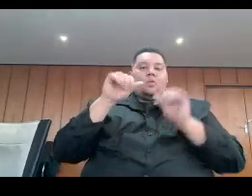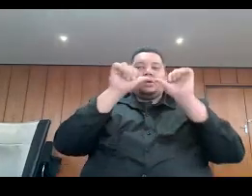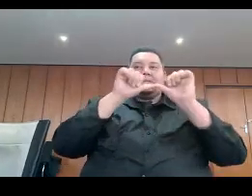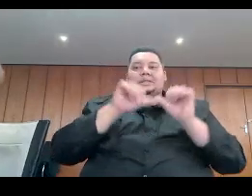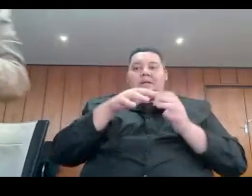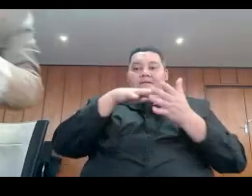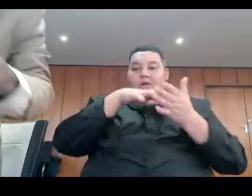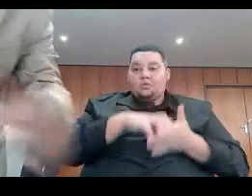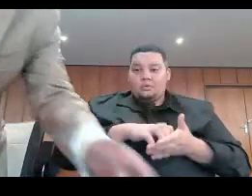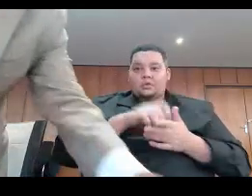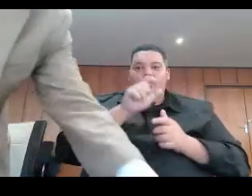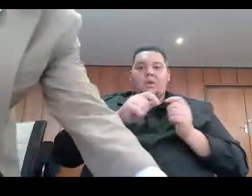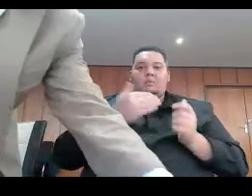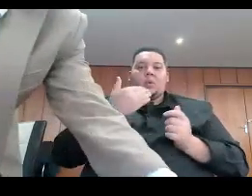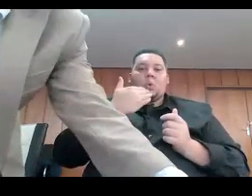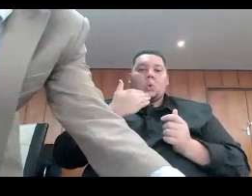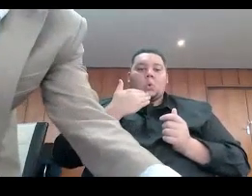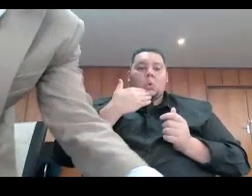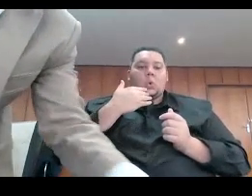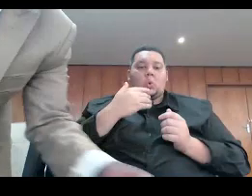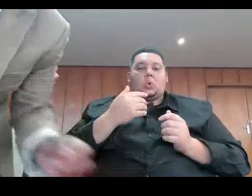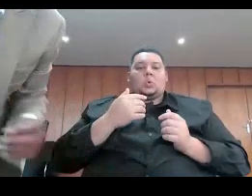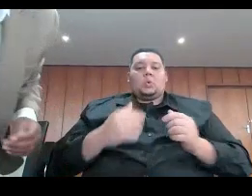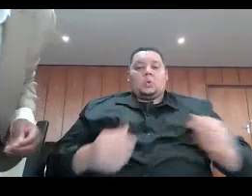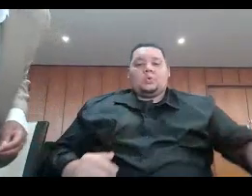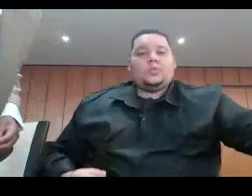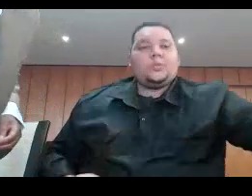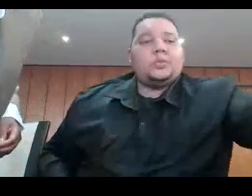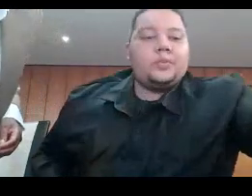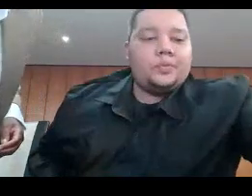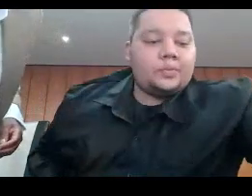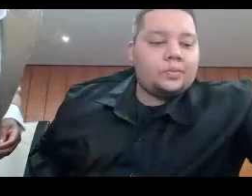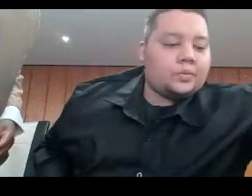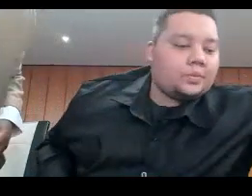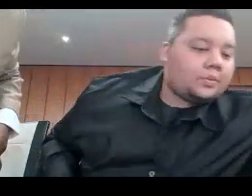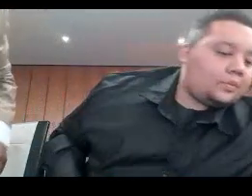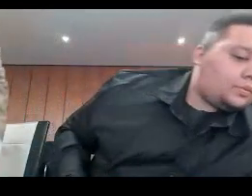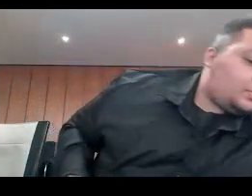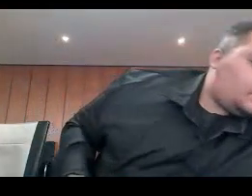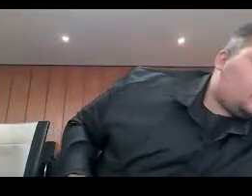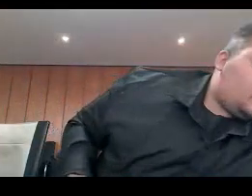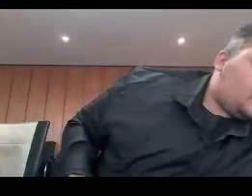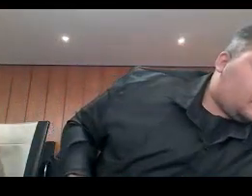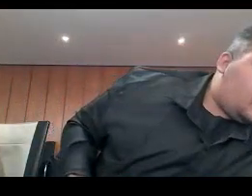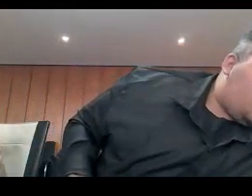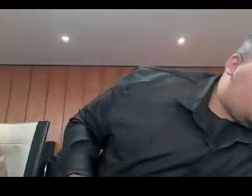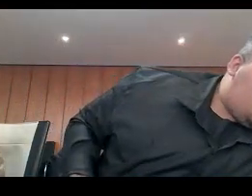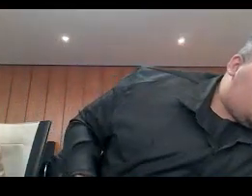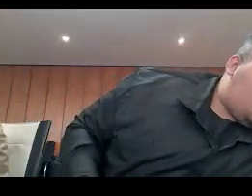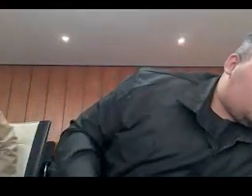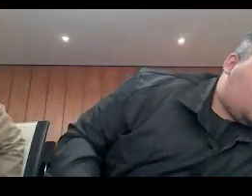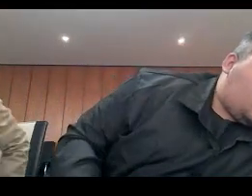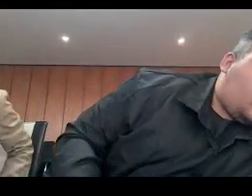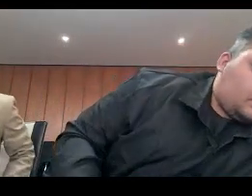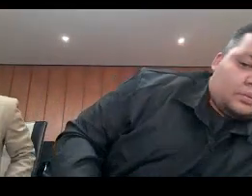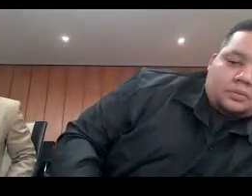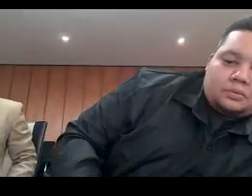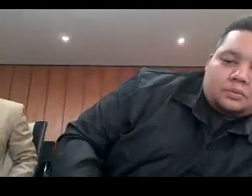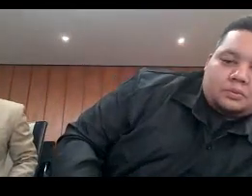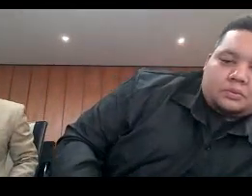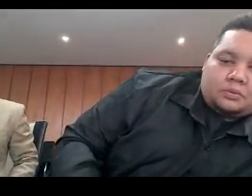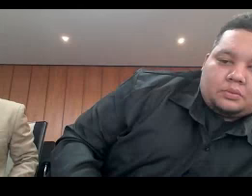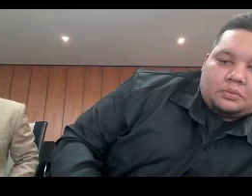vulnerabilities. So people who are pregnant or children who are especially vulnerable to during the surgical care process. And from my own